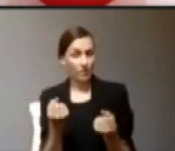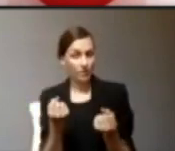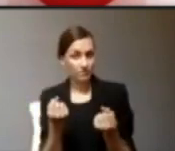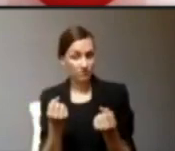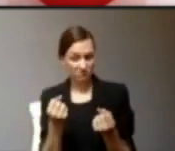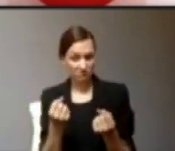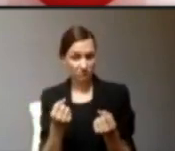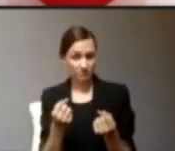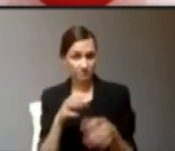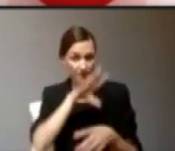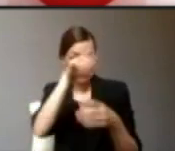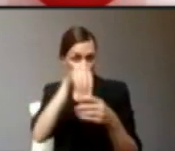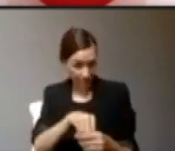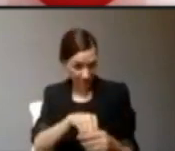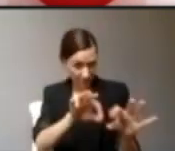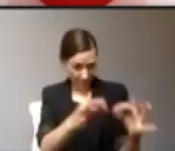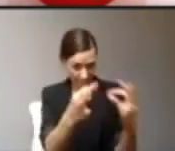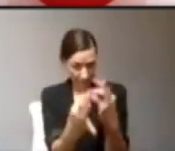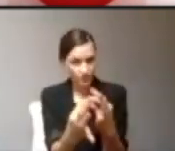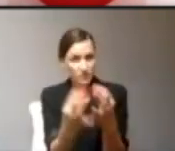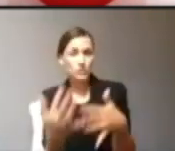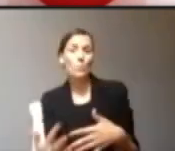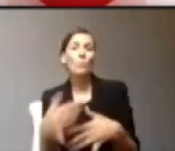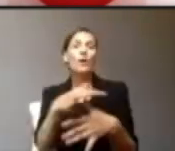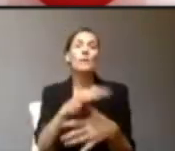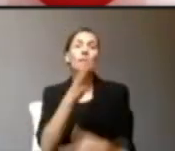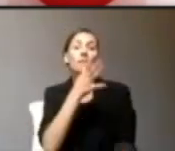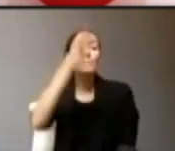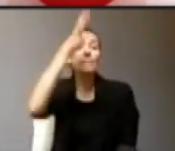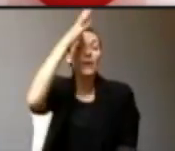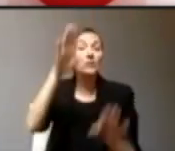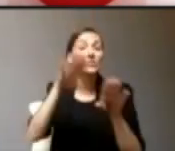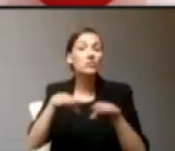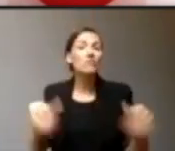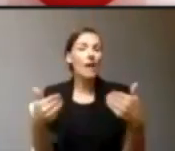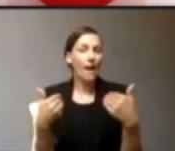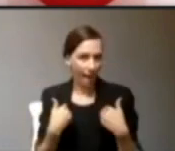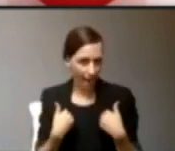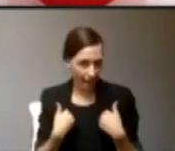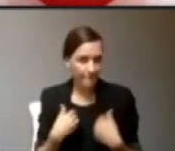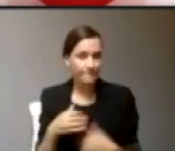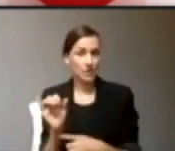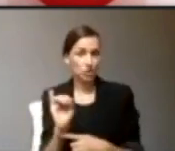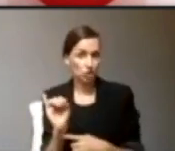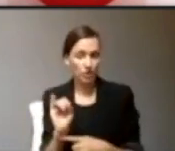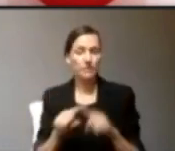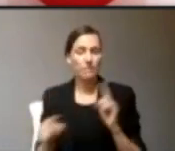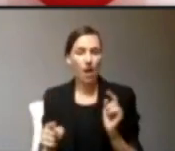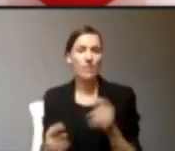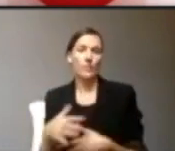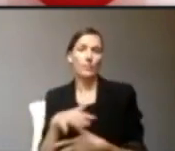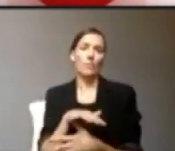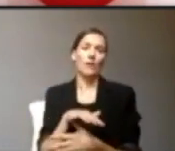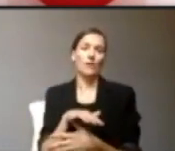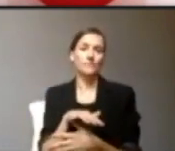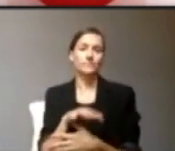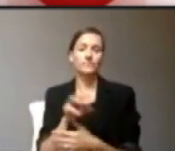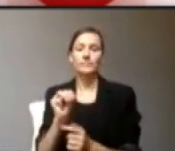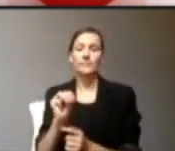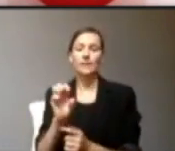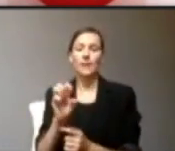so primarily the parents and children do have insurance, but they're primarily